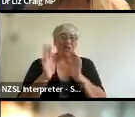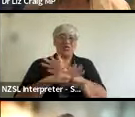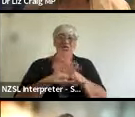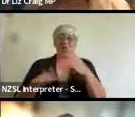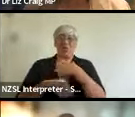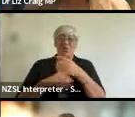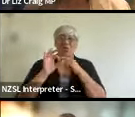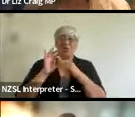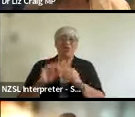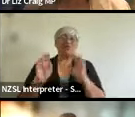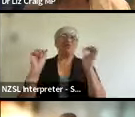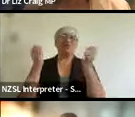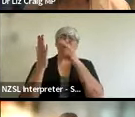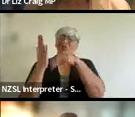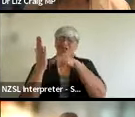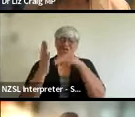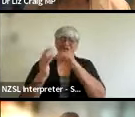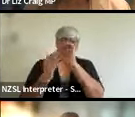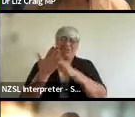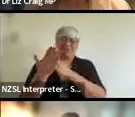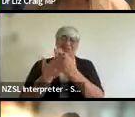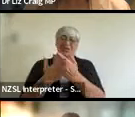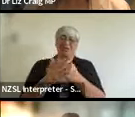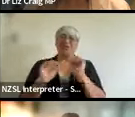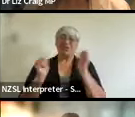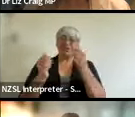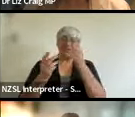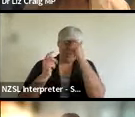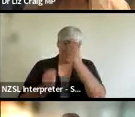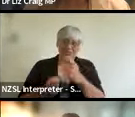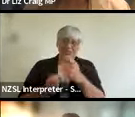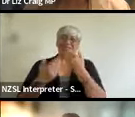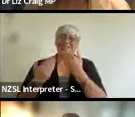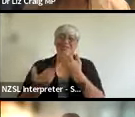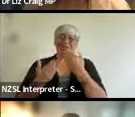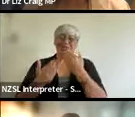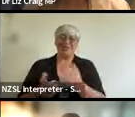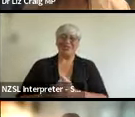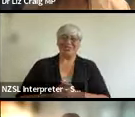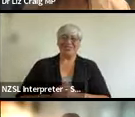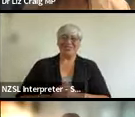it that we have read and heard your submission. Thank you. Thank you.